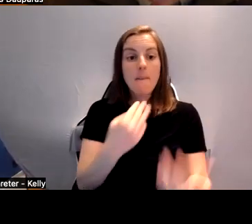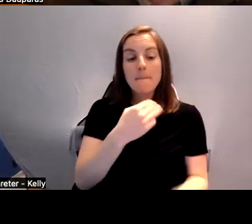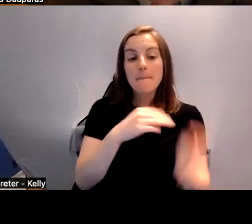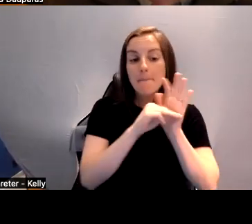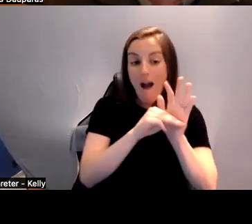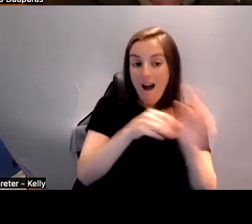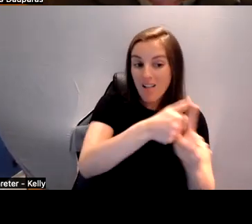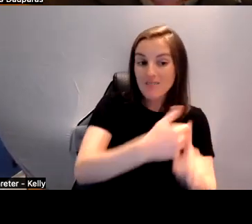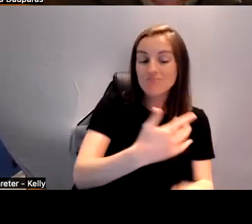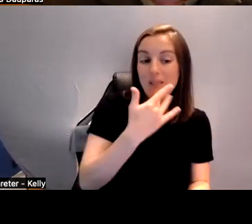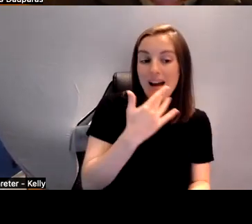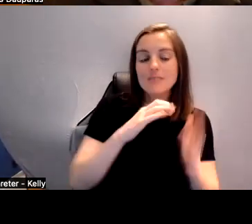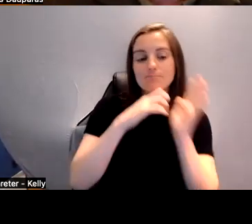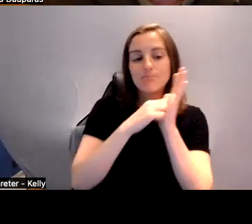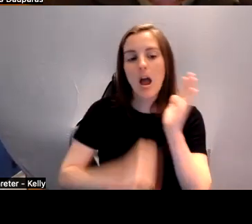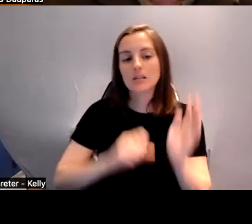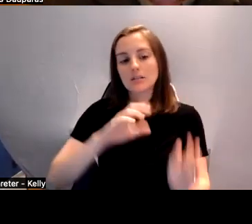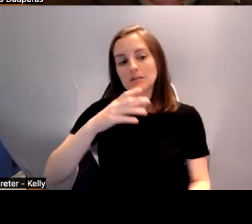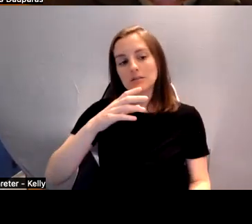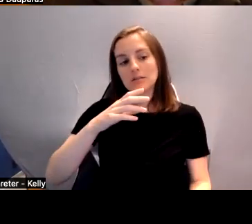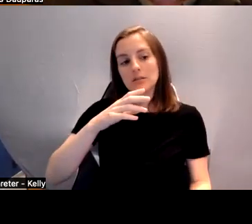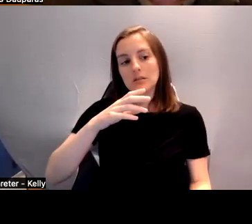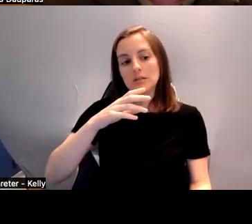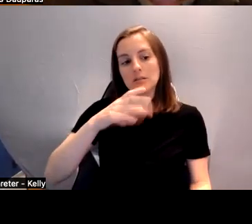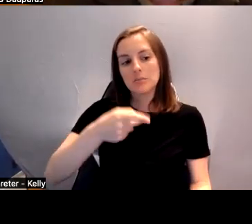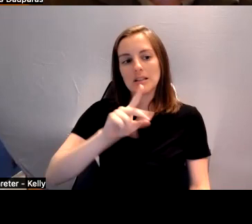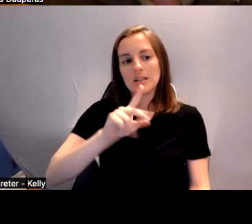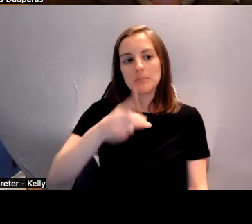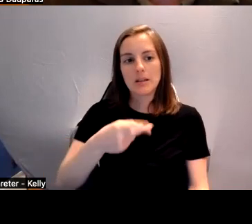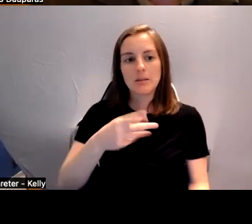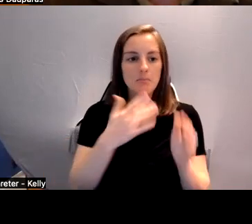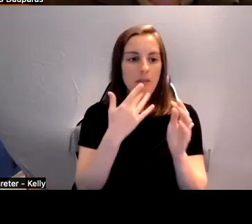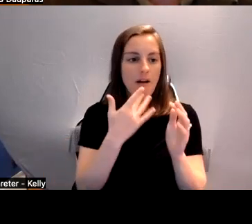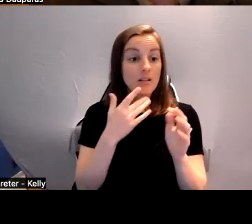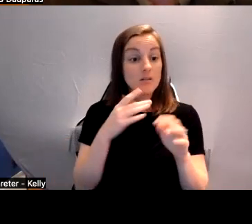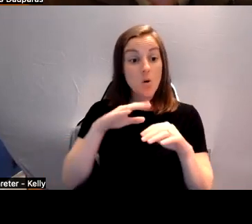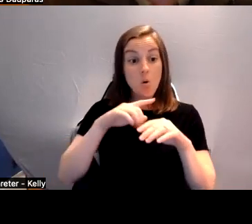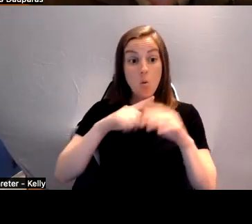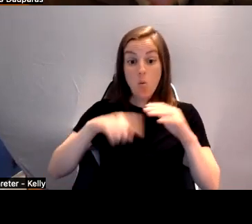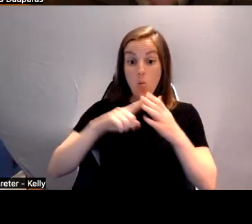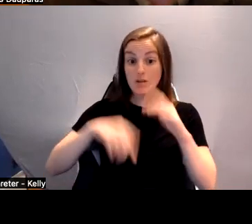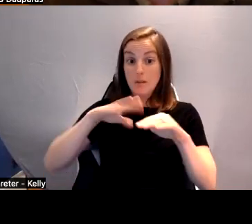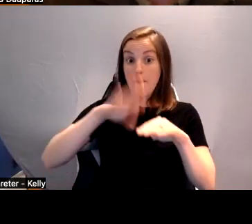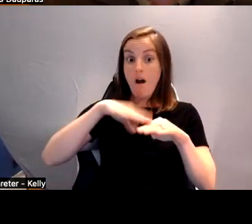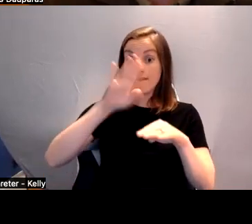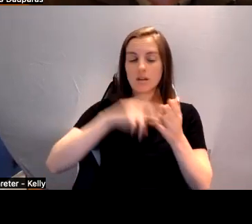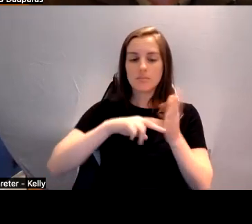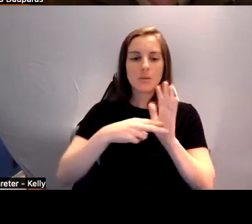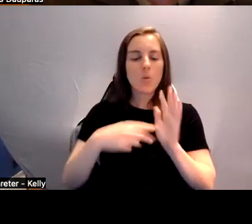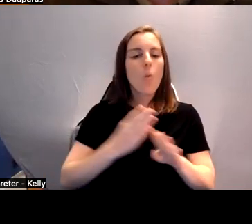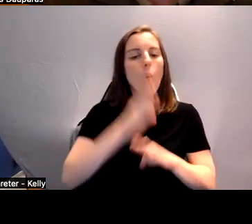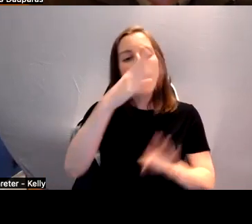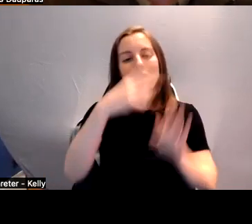minus the PDB bias. So we can see the things that are above, it means they are overrepresented, and the things below would